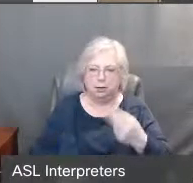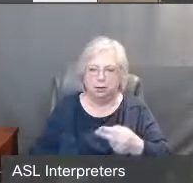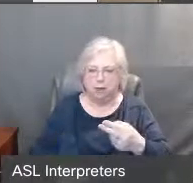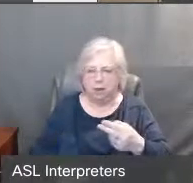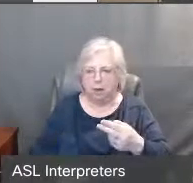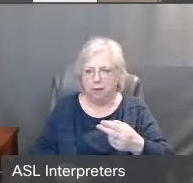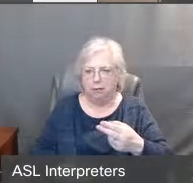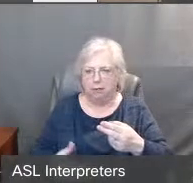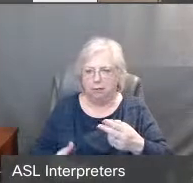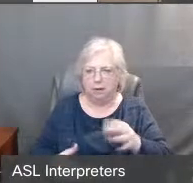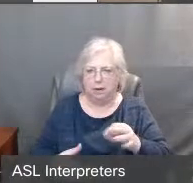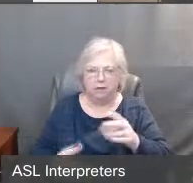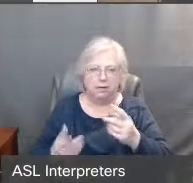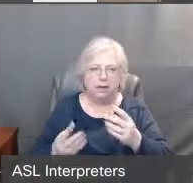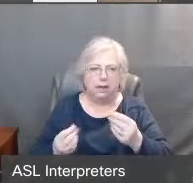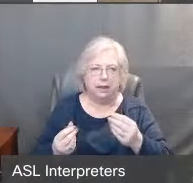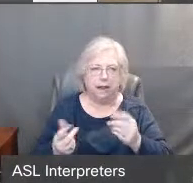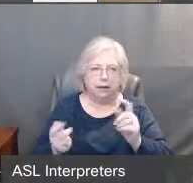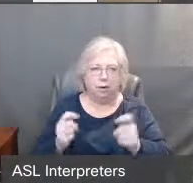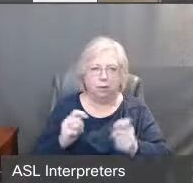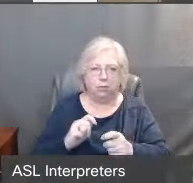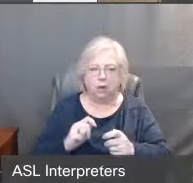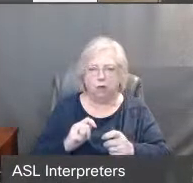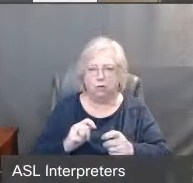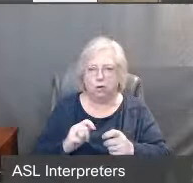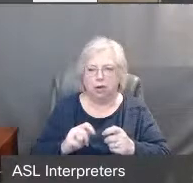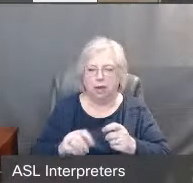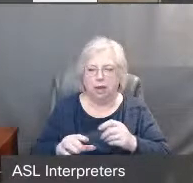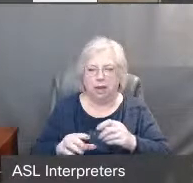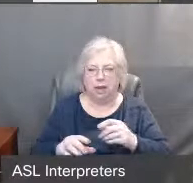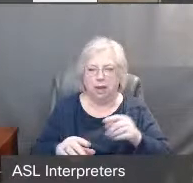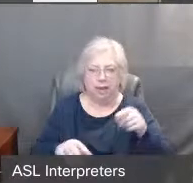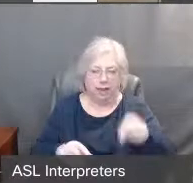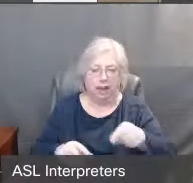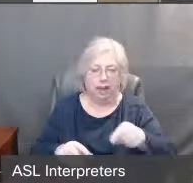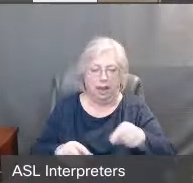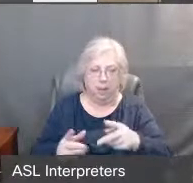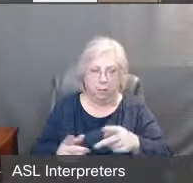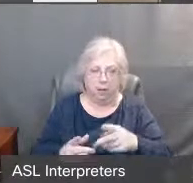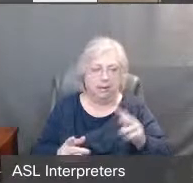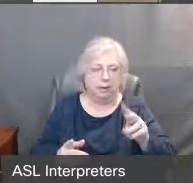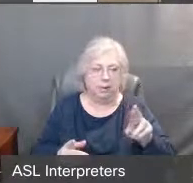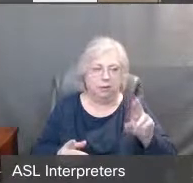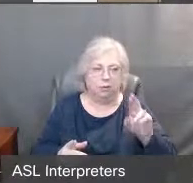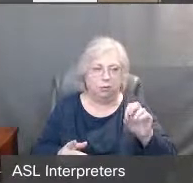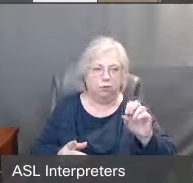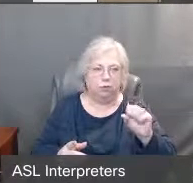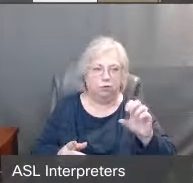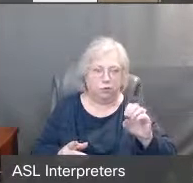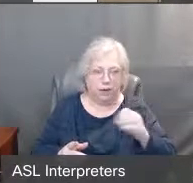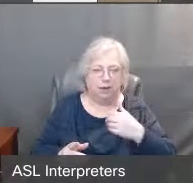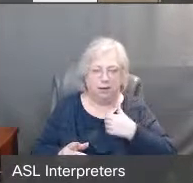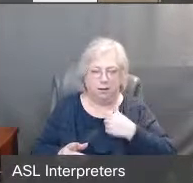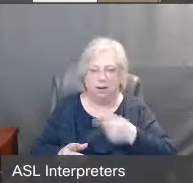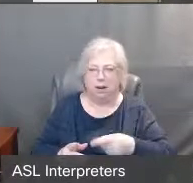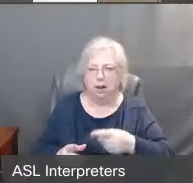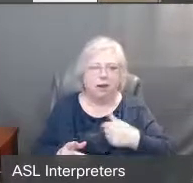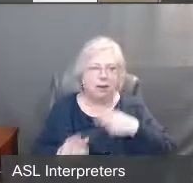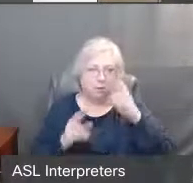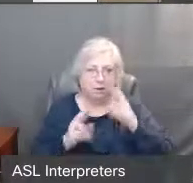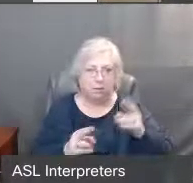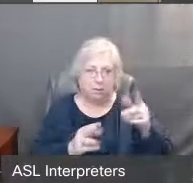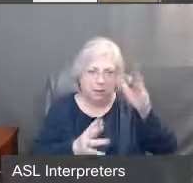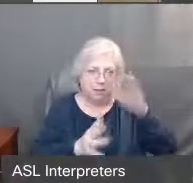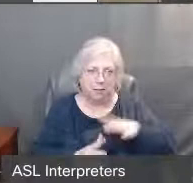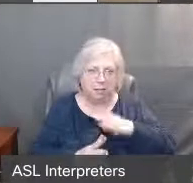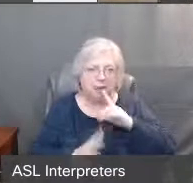of land alteration at Mr. Reese's site. Now, I respect him greatly. Don't get me wrong.